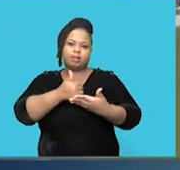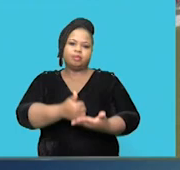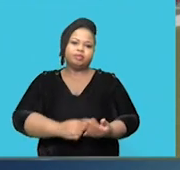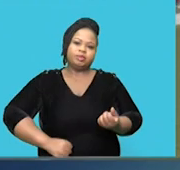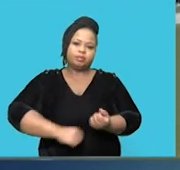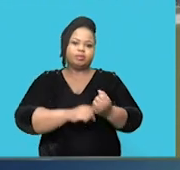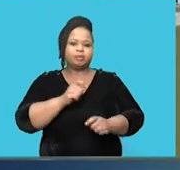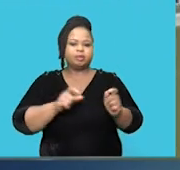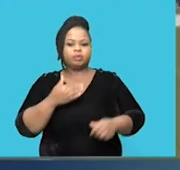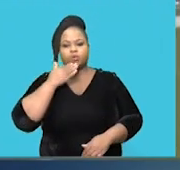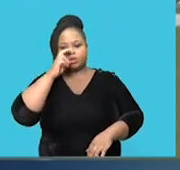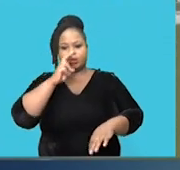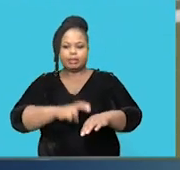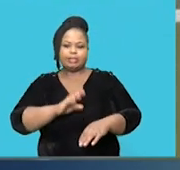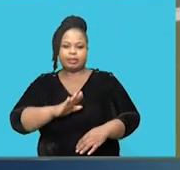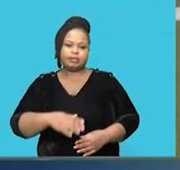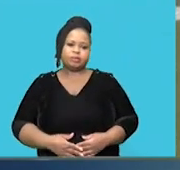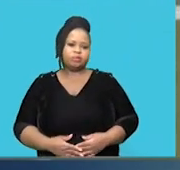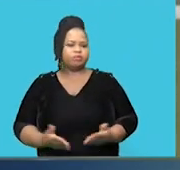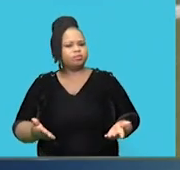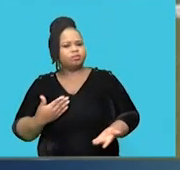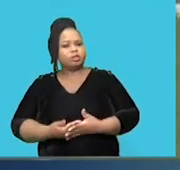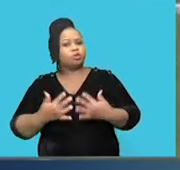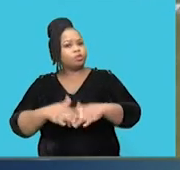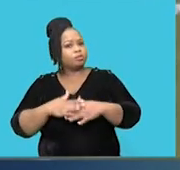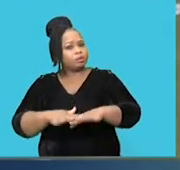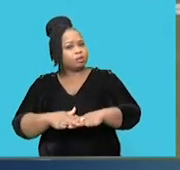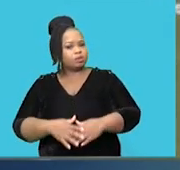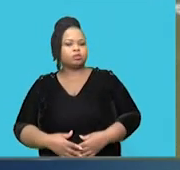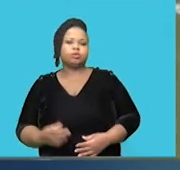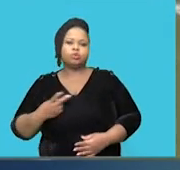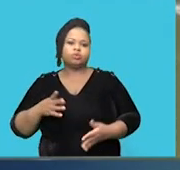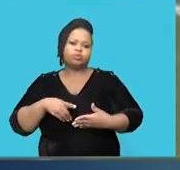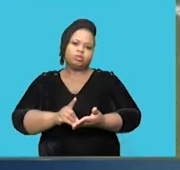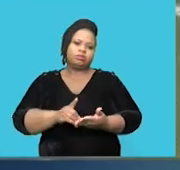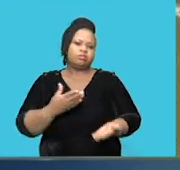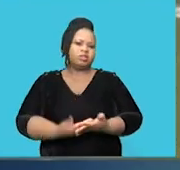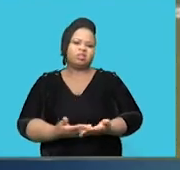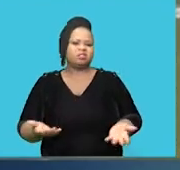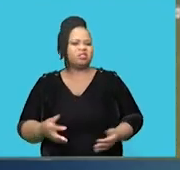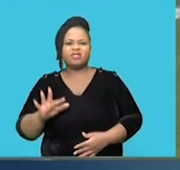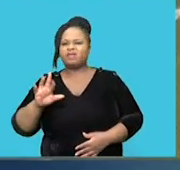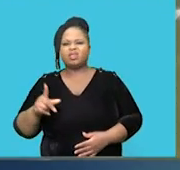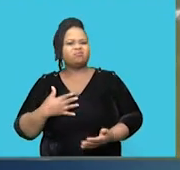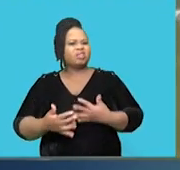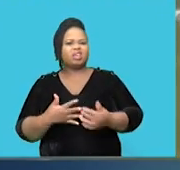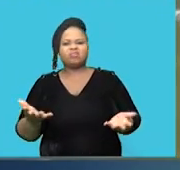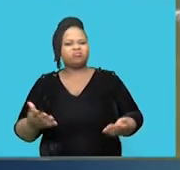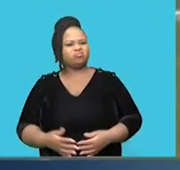need. So you can go to our website and as well as donate. It can be 5 rand, whatever you can,